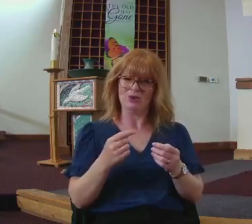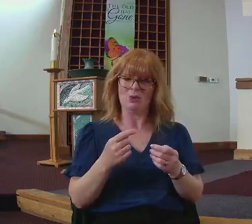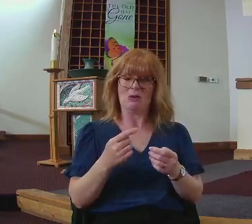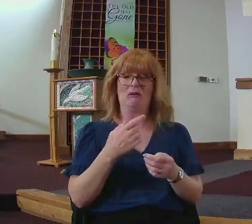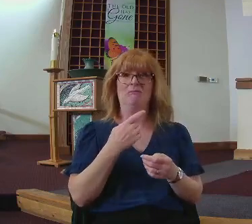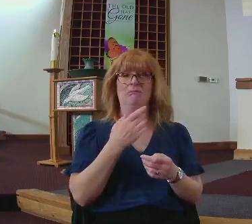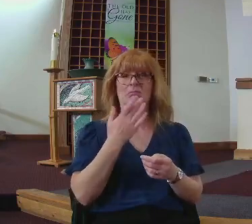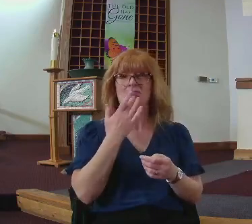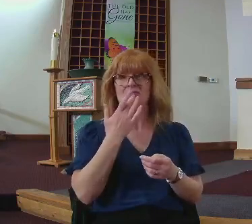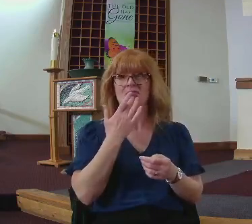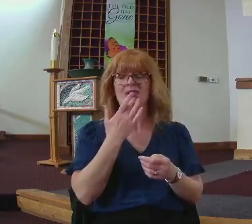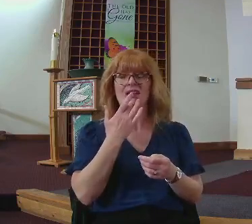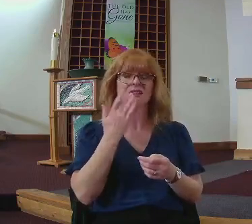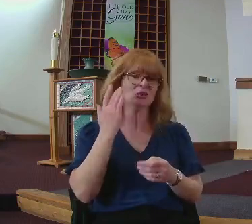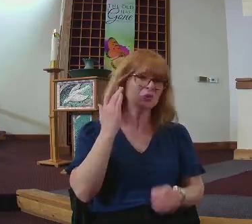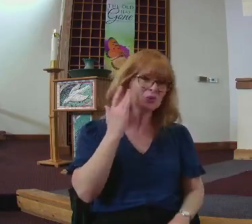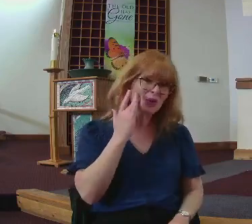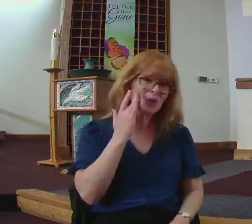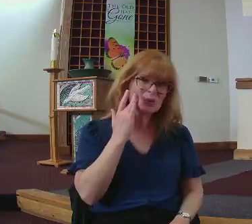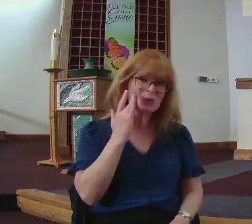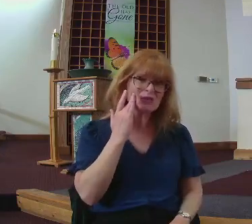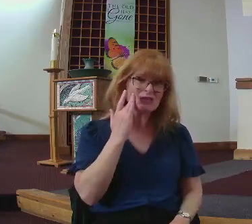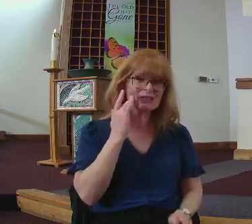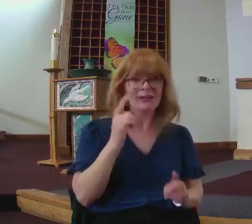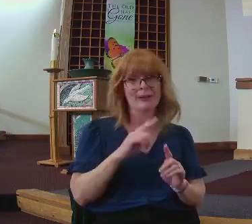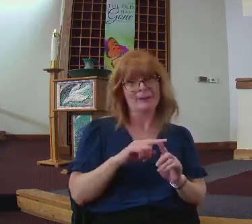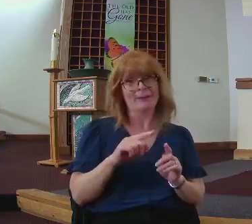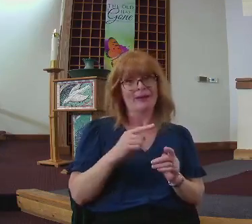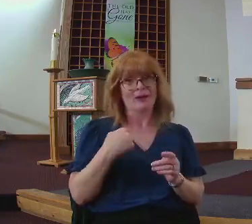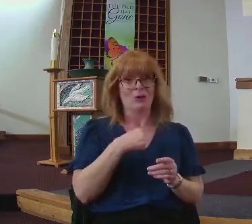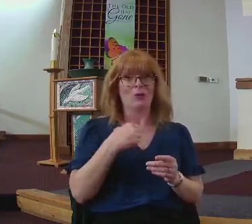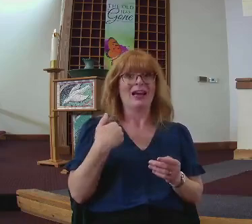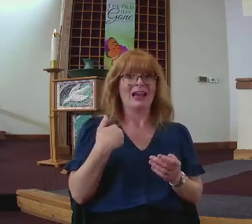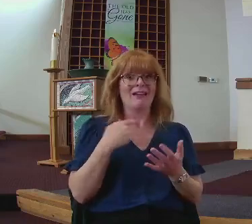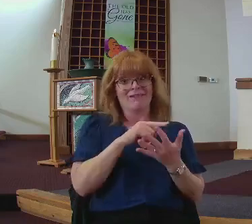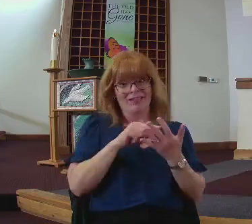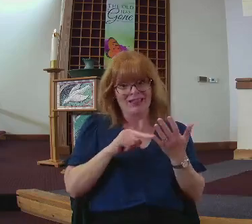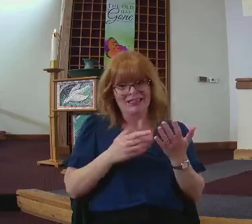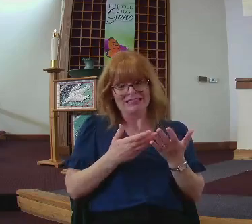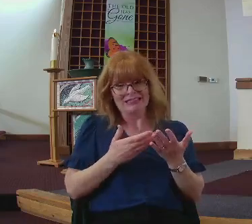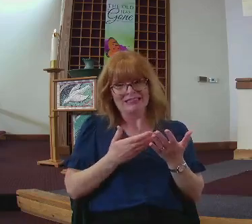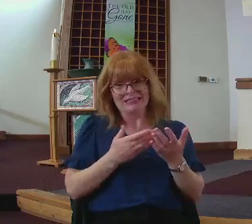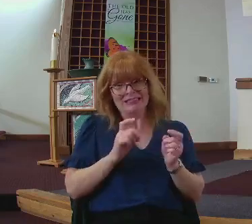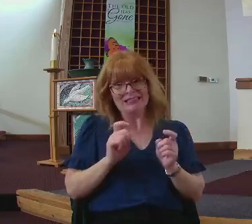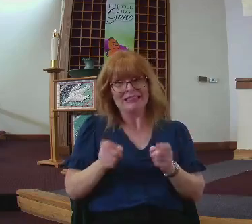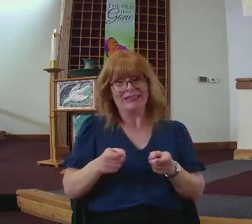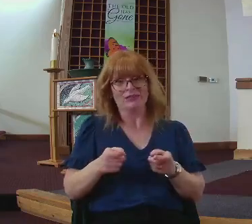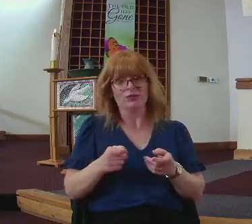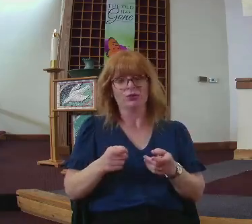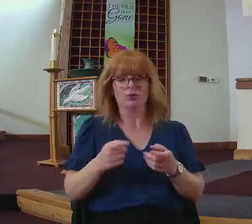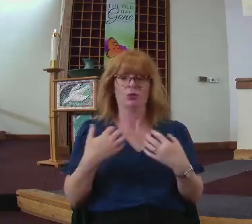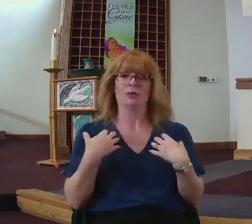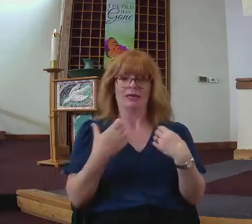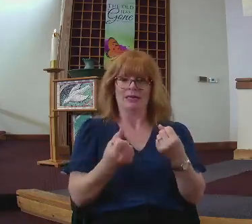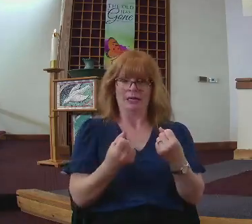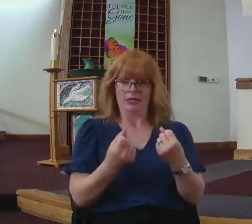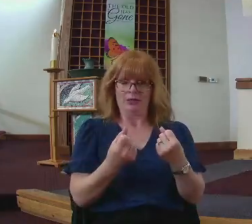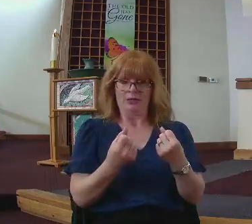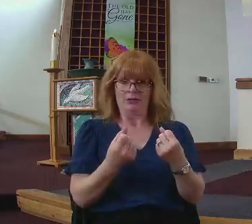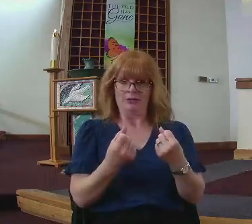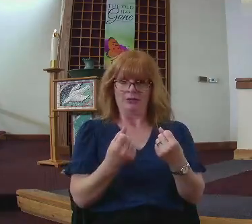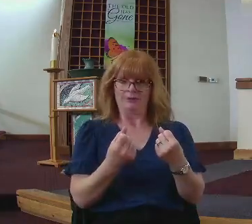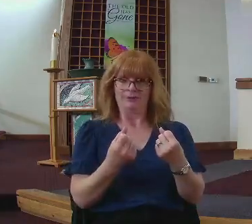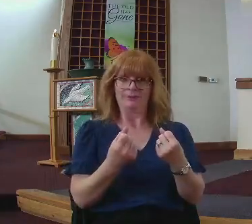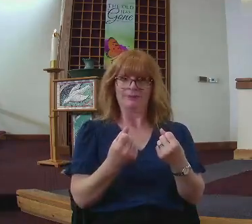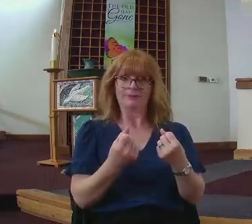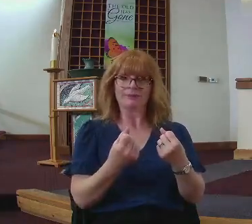But we have these gifts to use to help bring healing into our lives. Now, I'm going to read